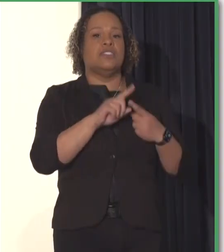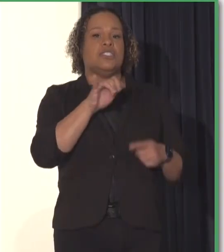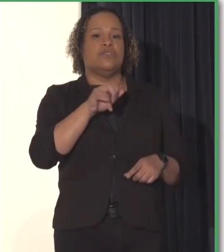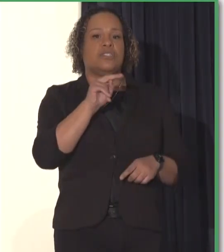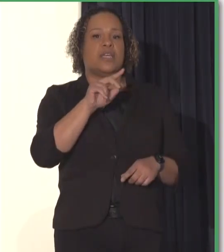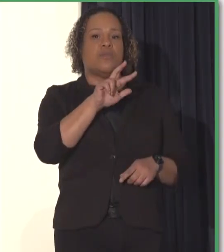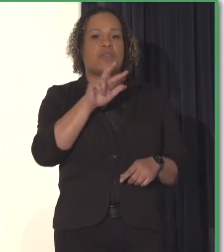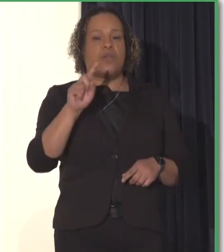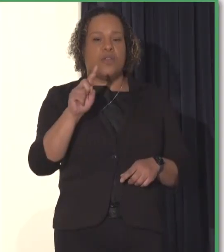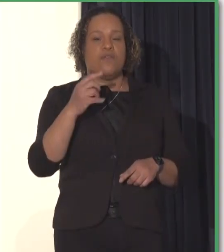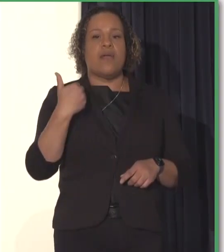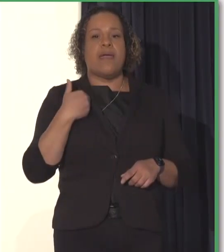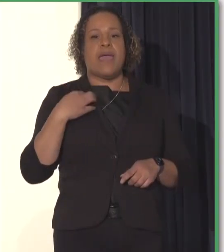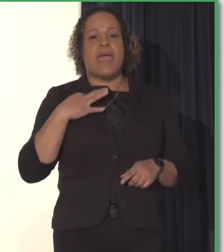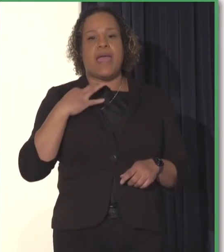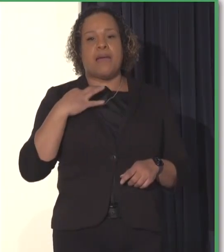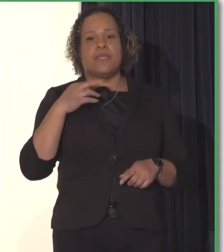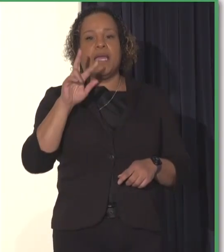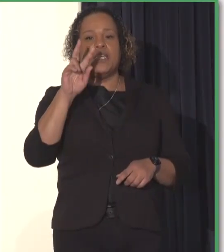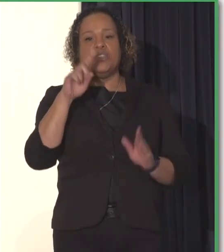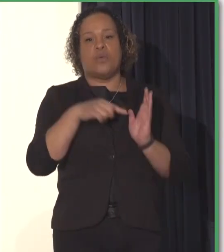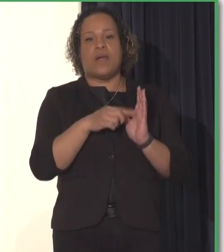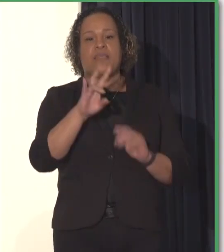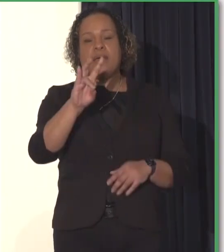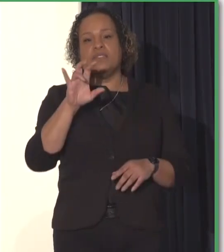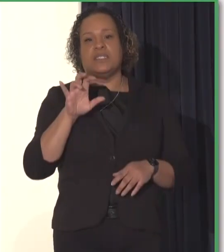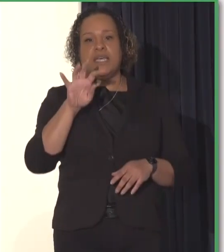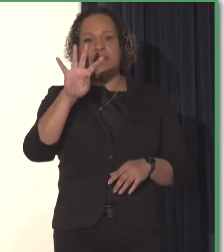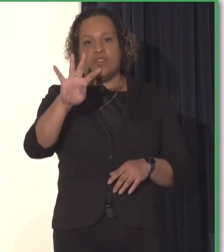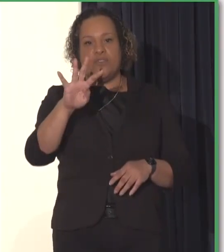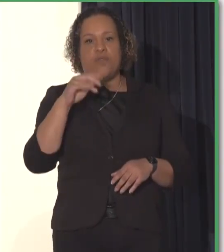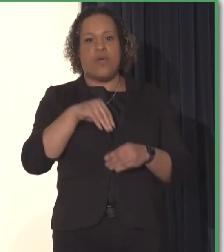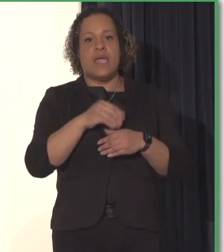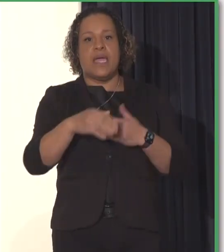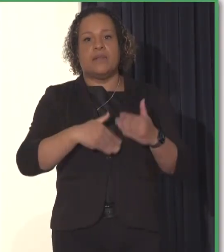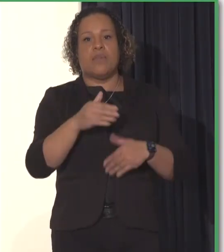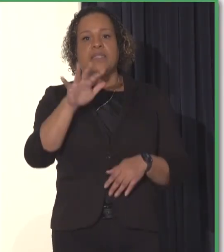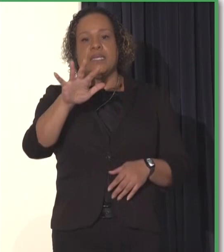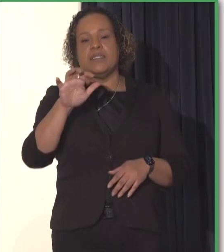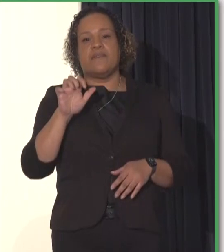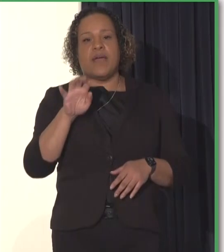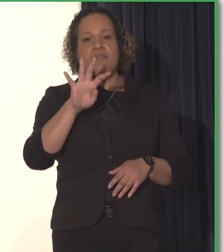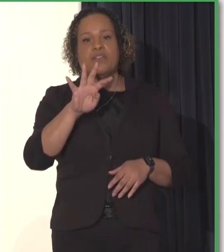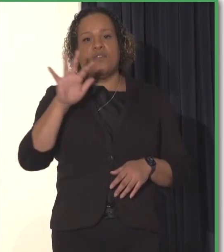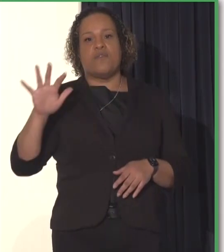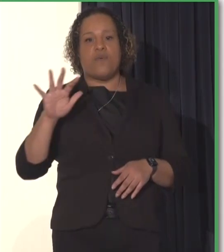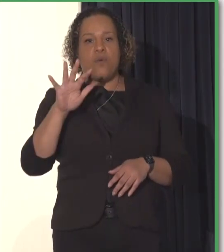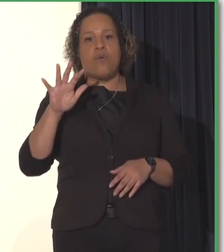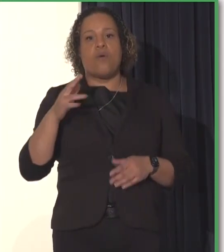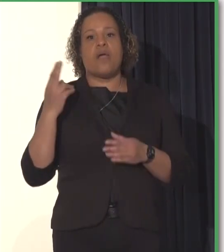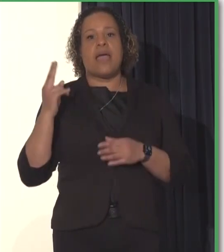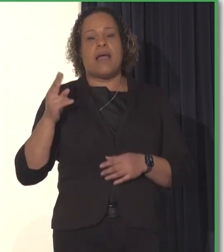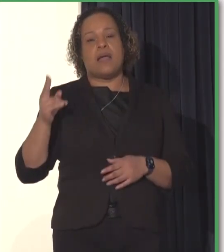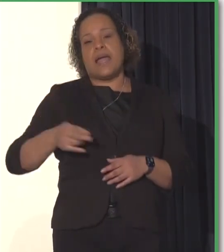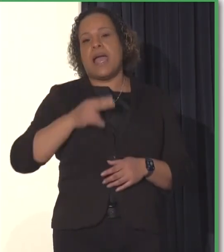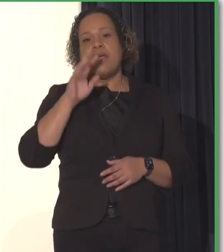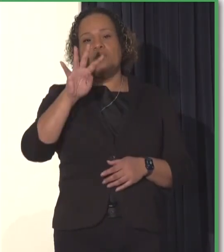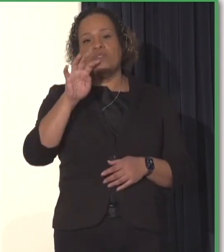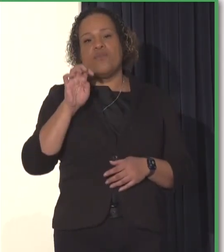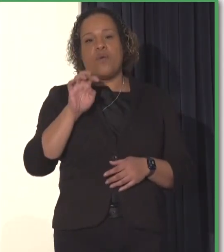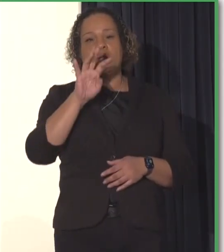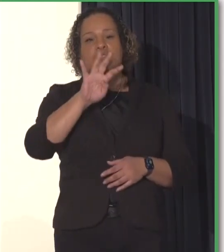of 1,704. In processing were 545. Archive was 427. We